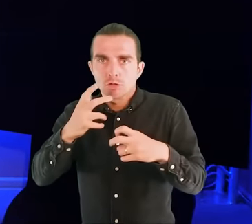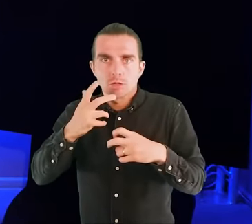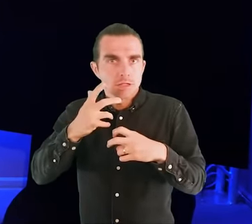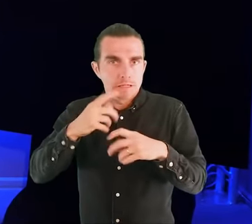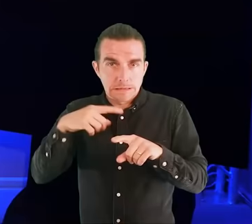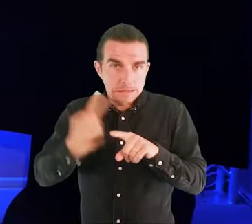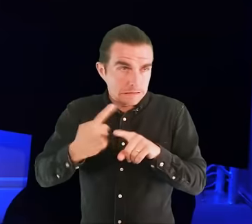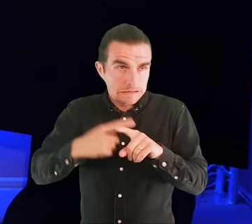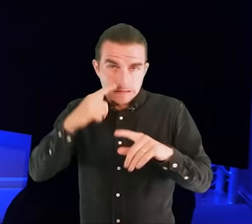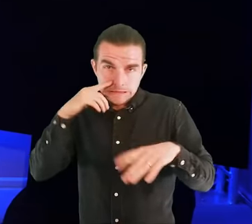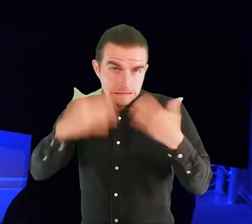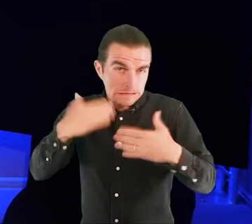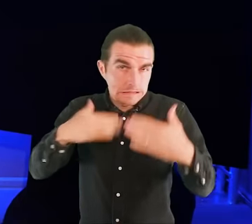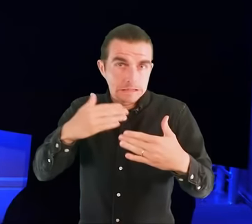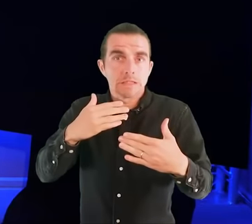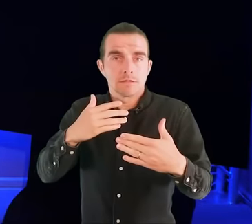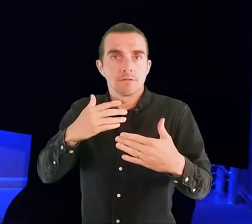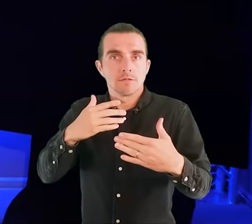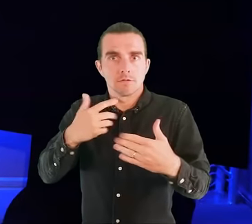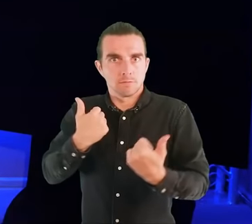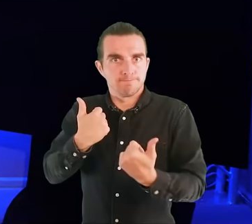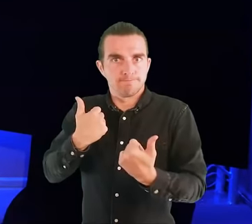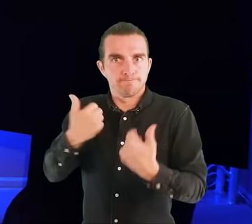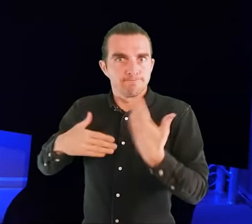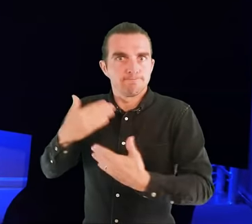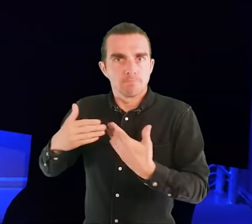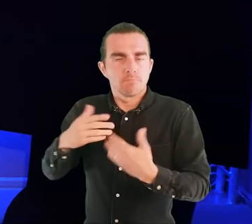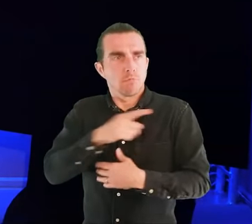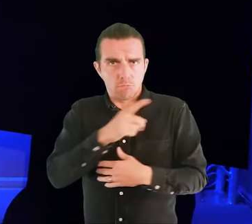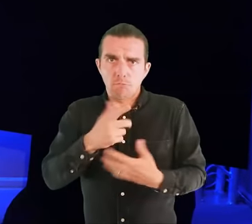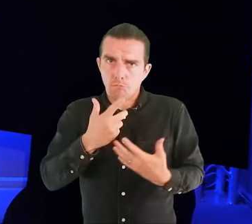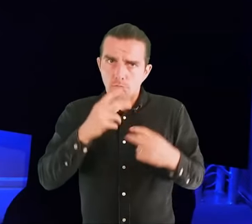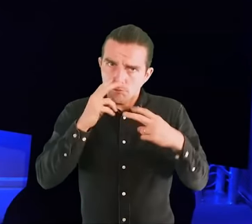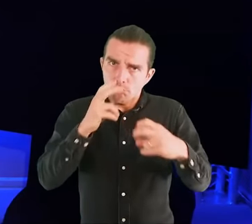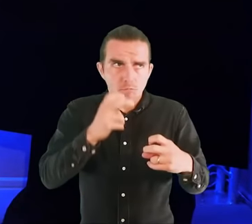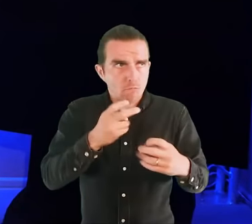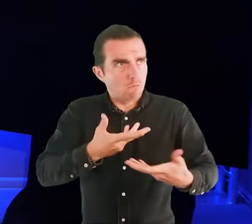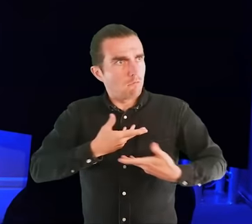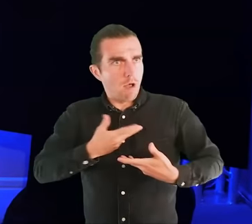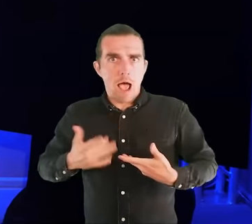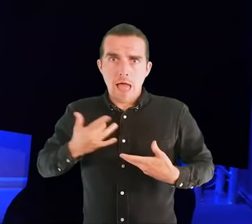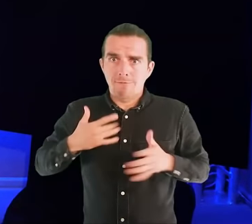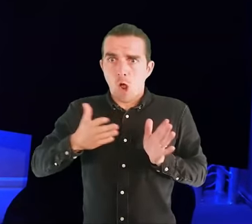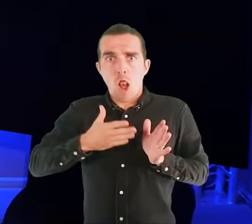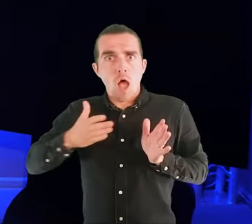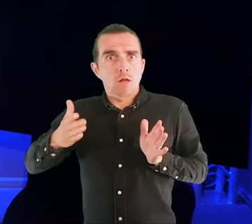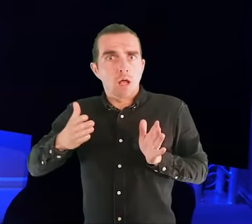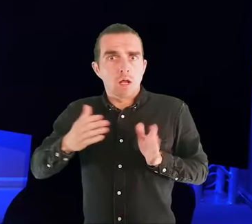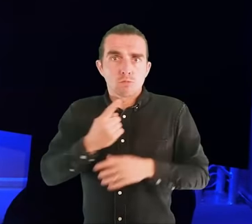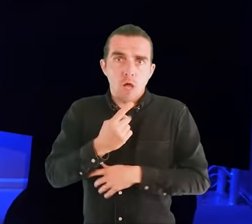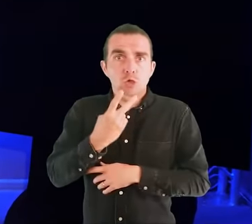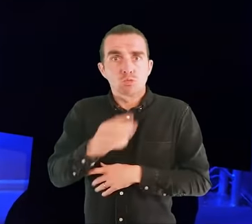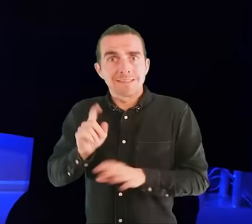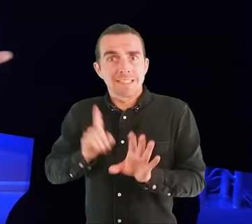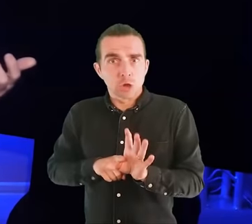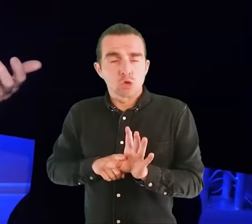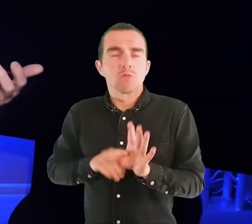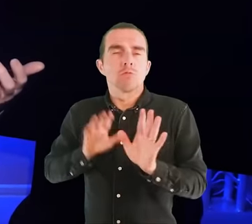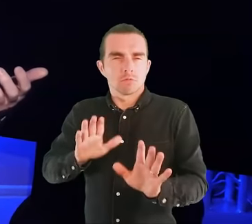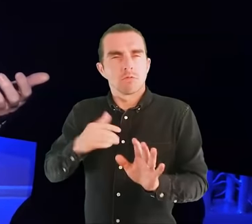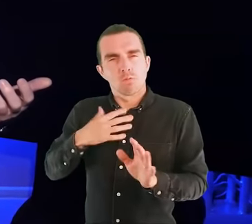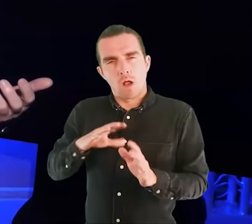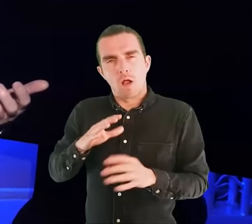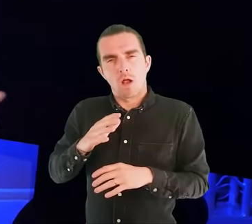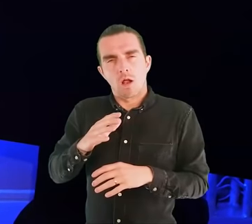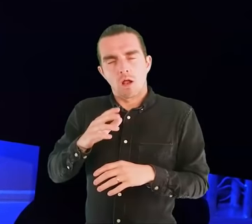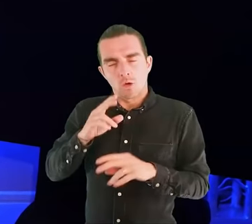unlucky in a genetic lottery and pulled out the rare disease ticket. Despite being called rare, it's not rare at